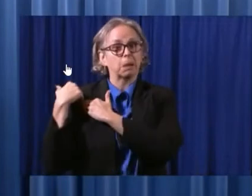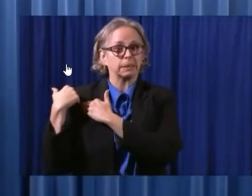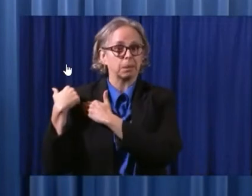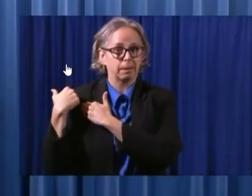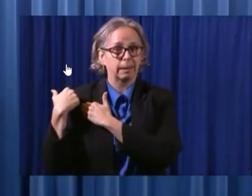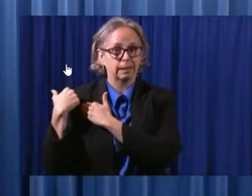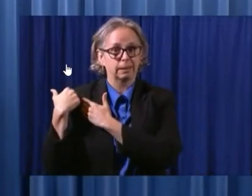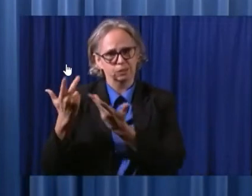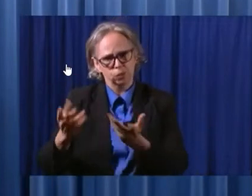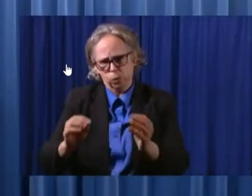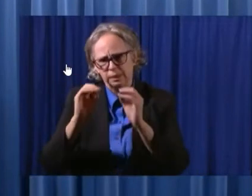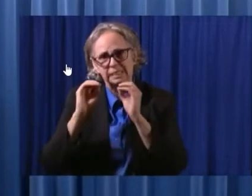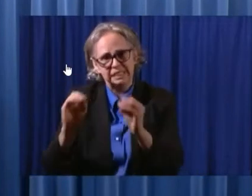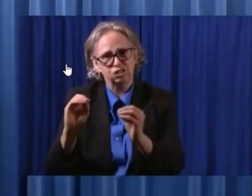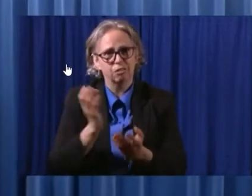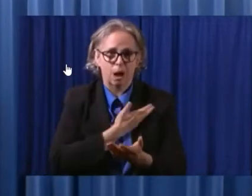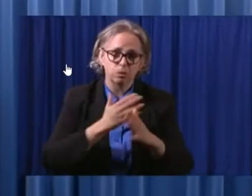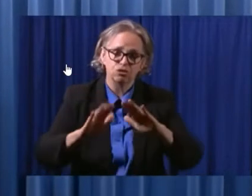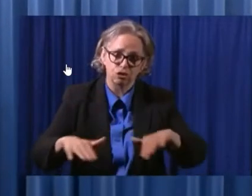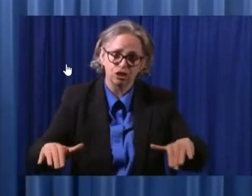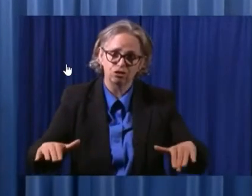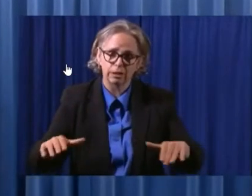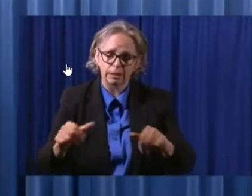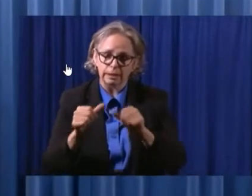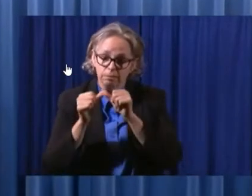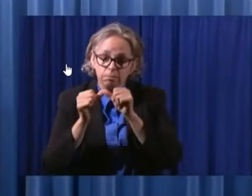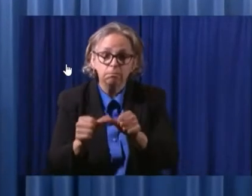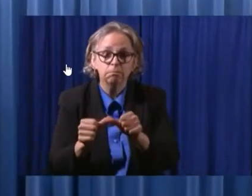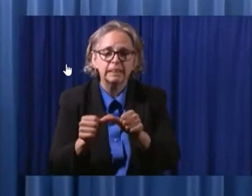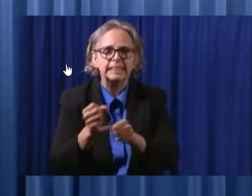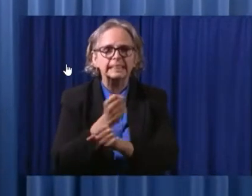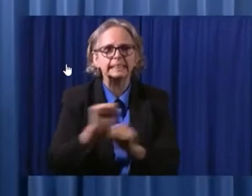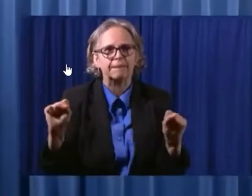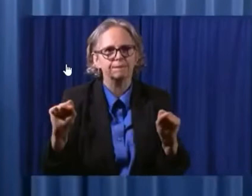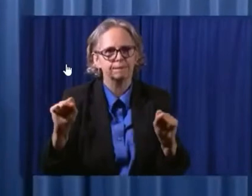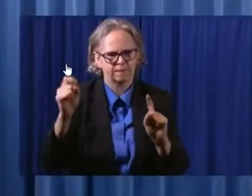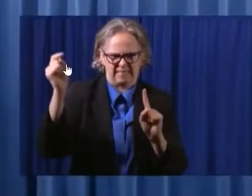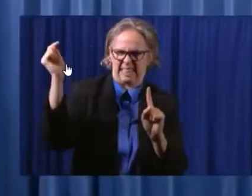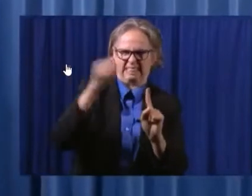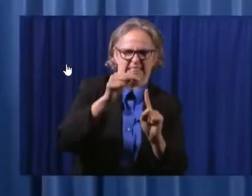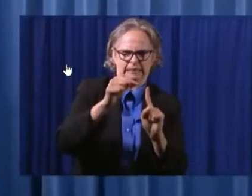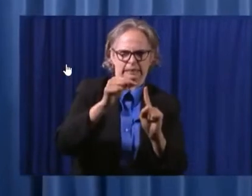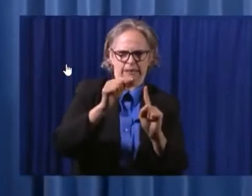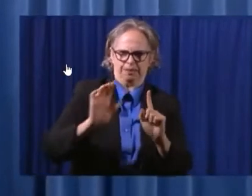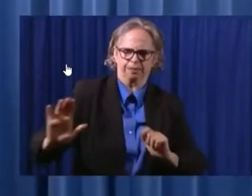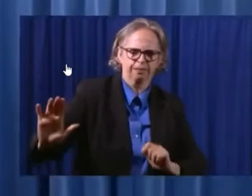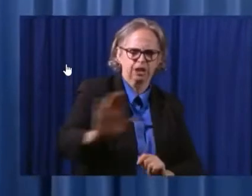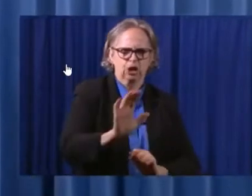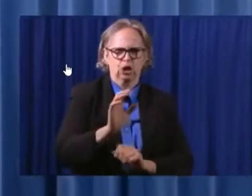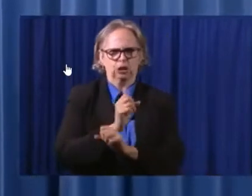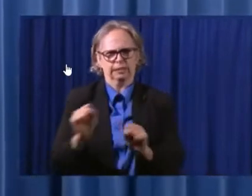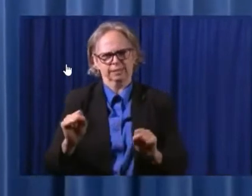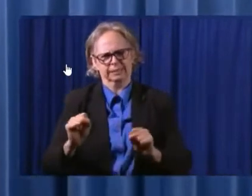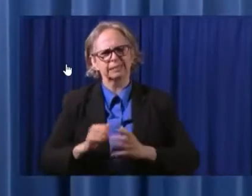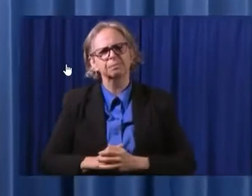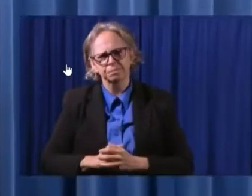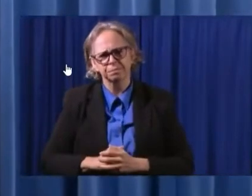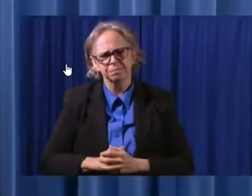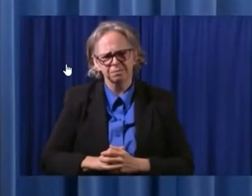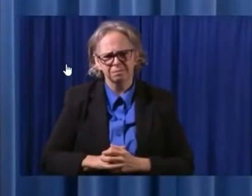them safe. We recognize that parents are the first and best